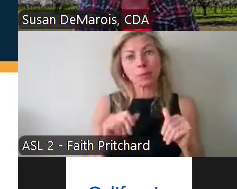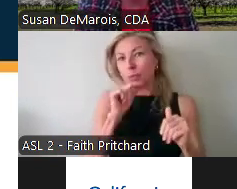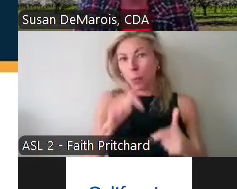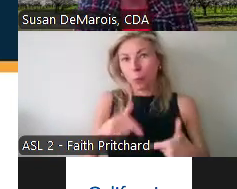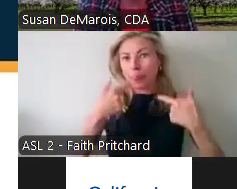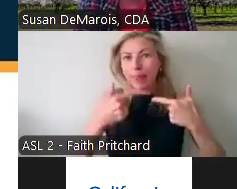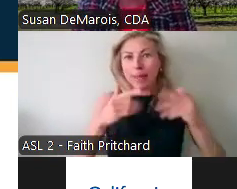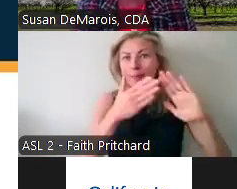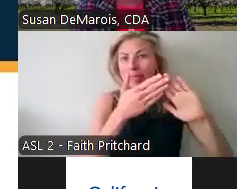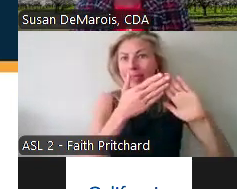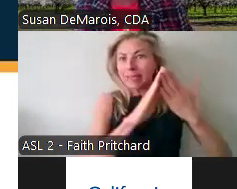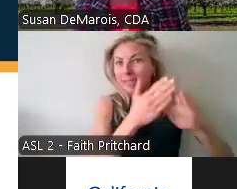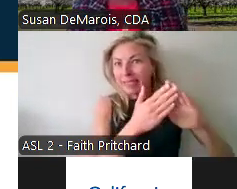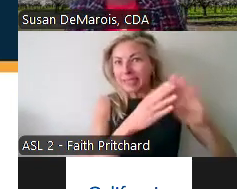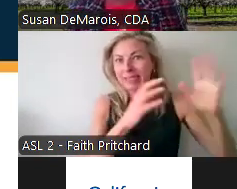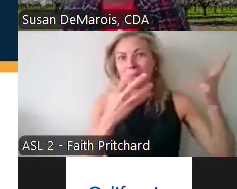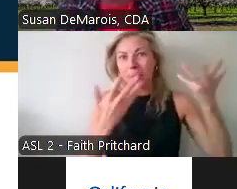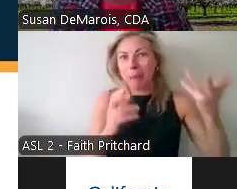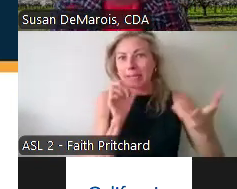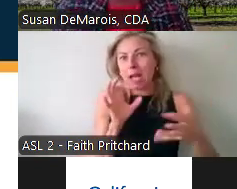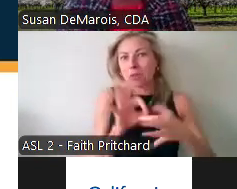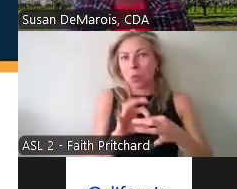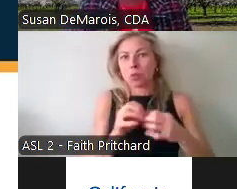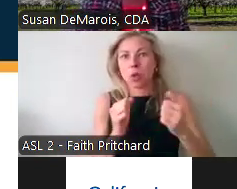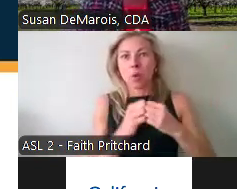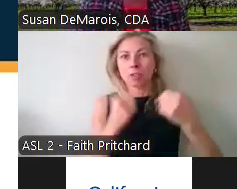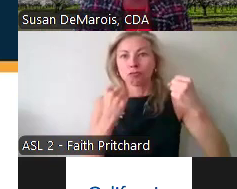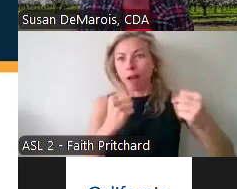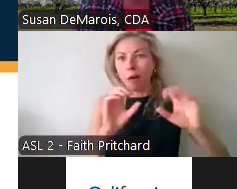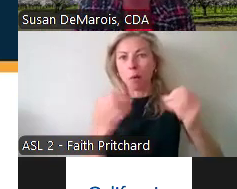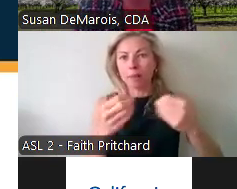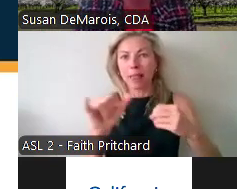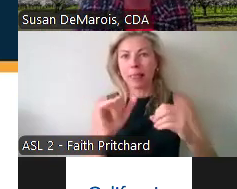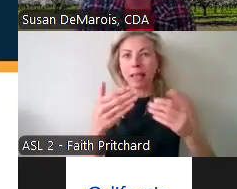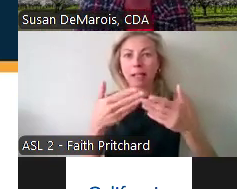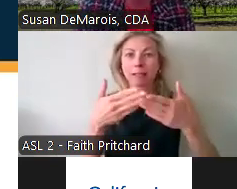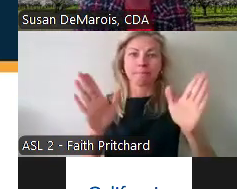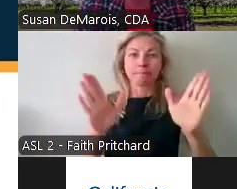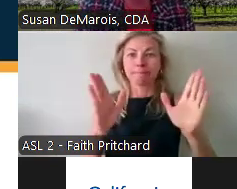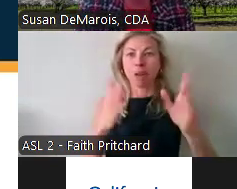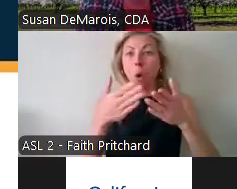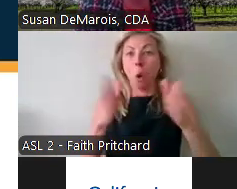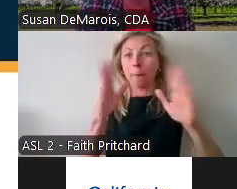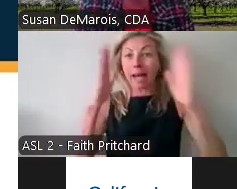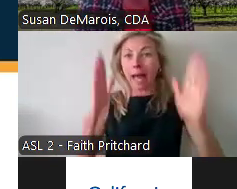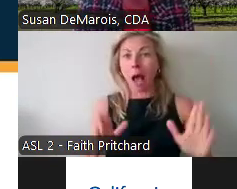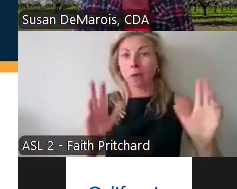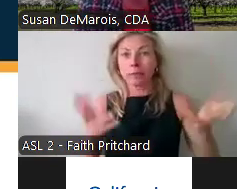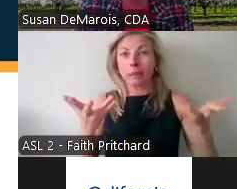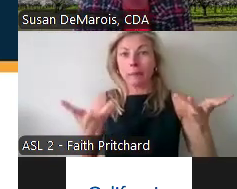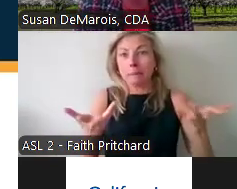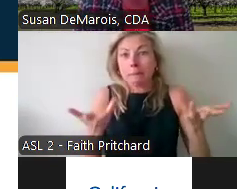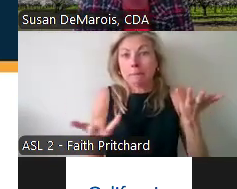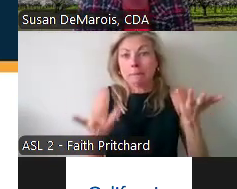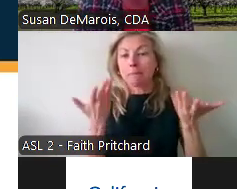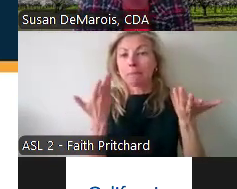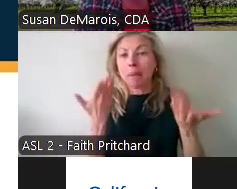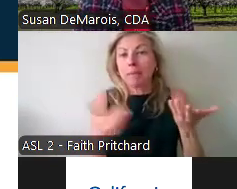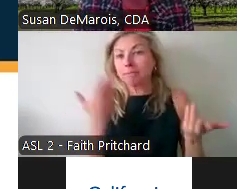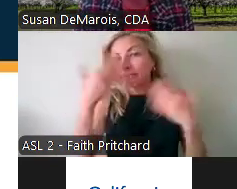be associated with strong organizations like Open House and may not have heard about the survey. So our foundation partners